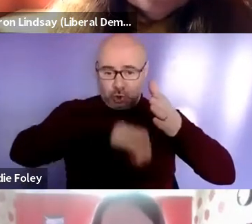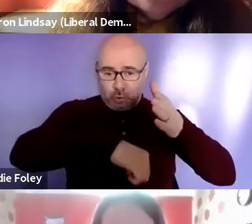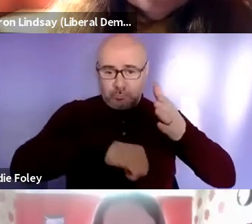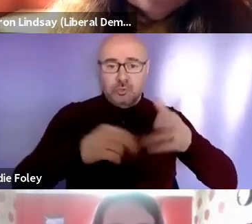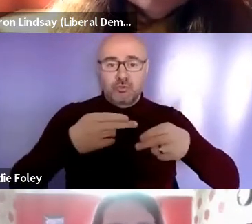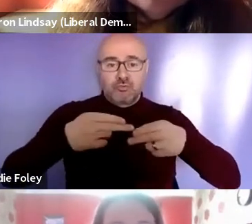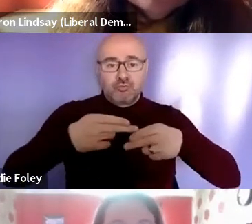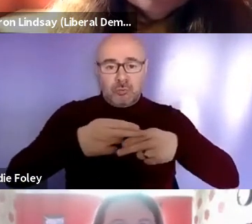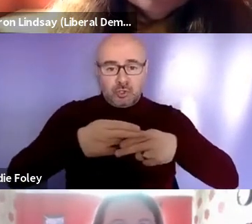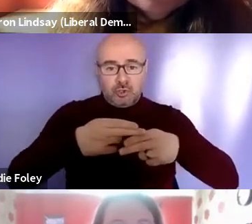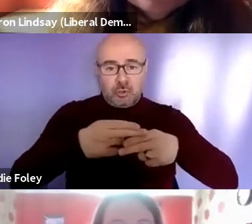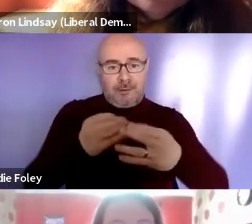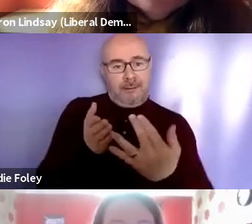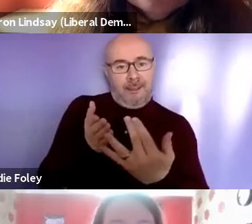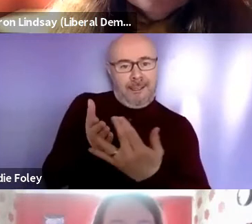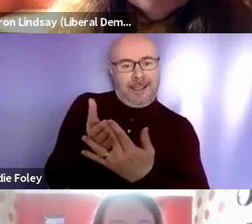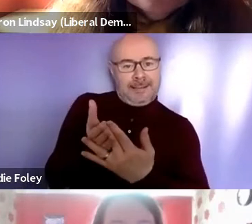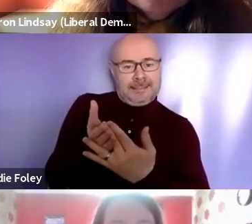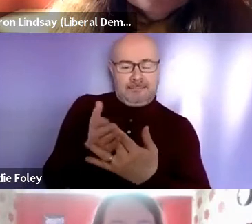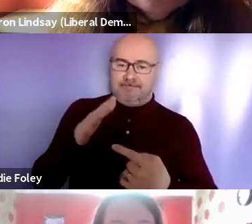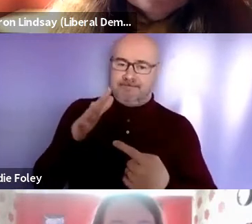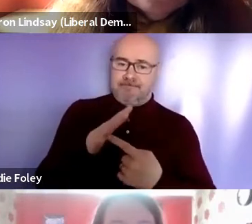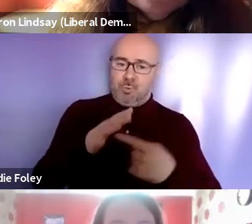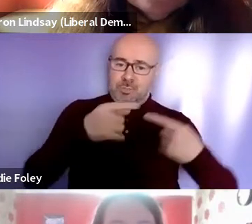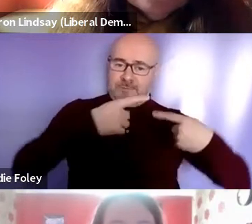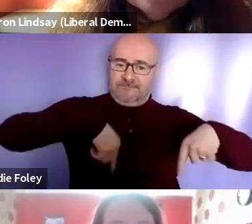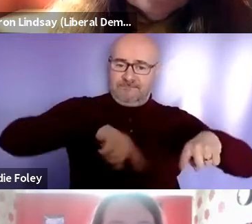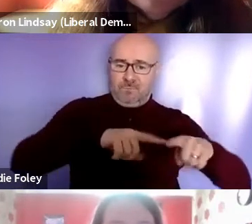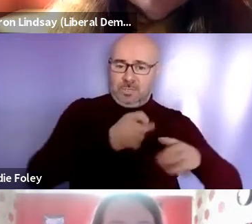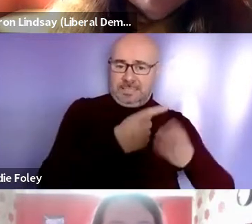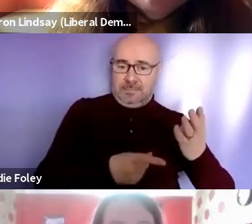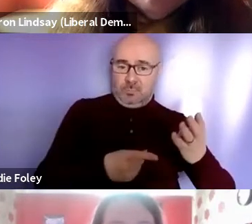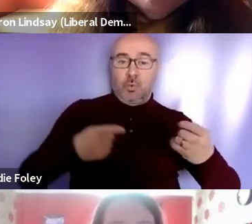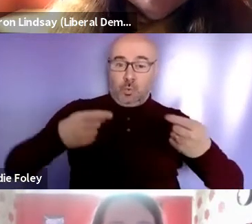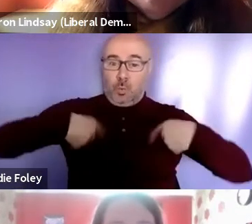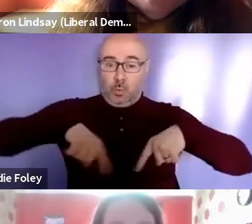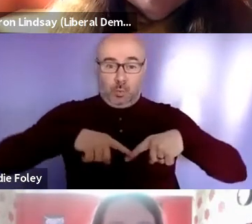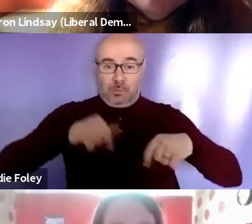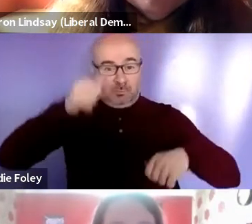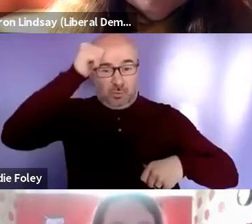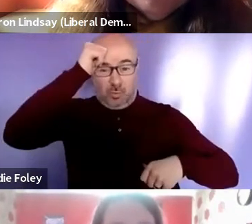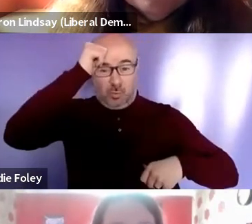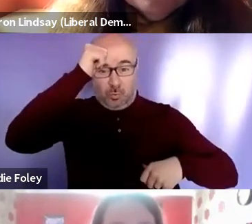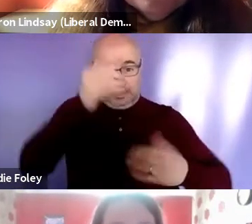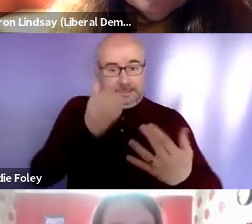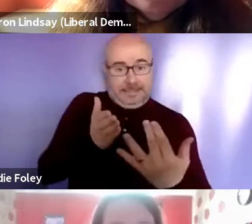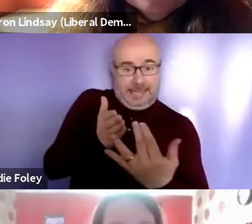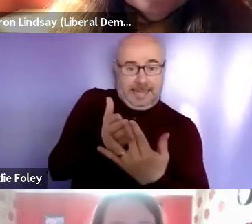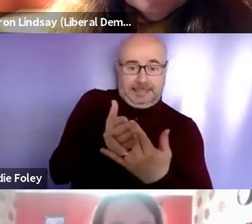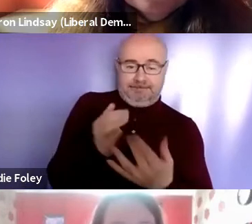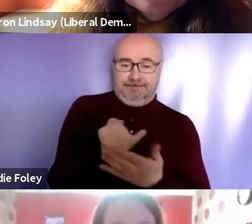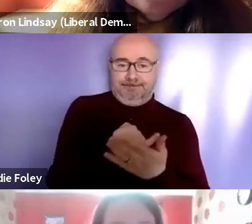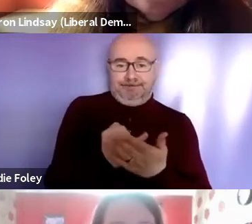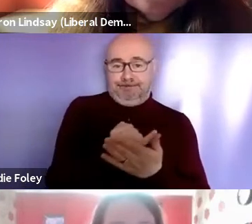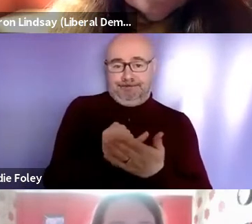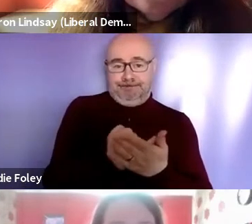disabled people. But we already know that the built environment is far from accessible. And given that the Scottish Government has